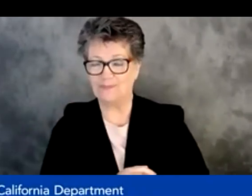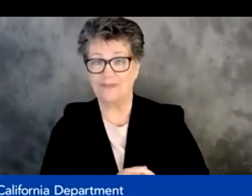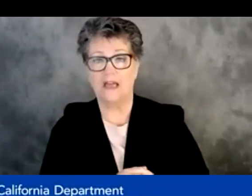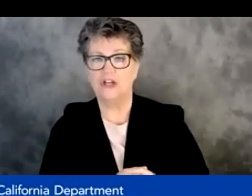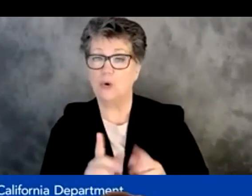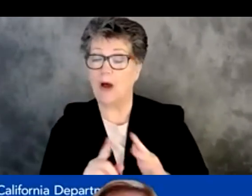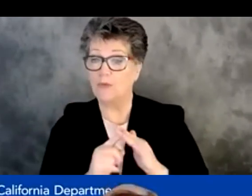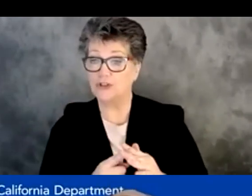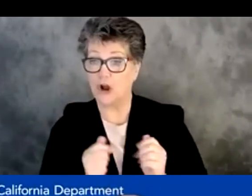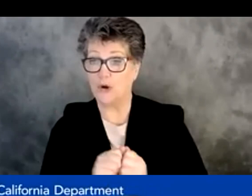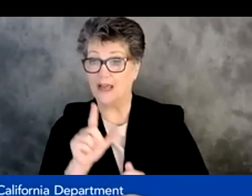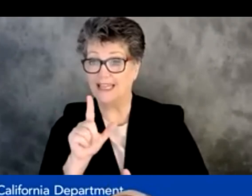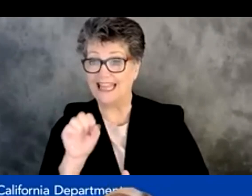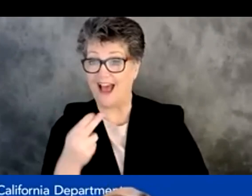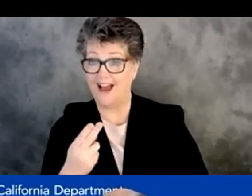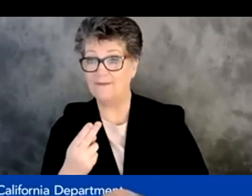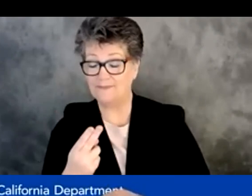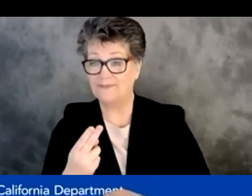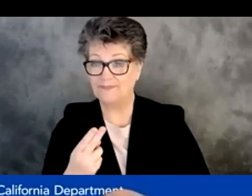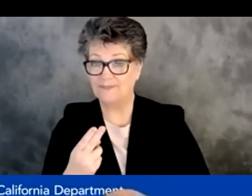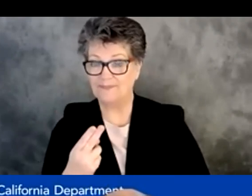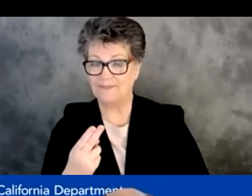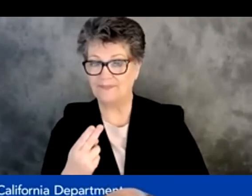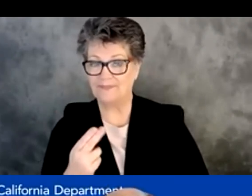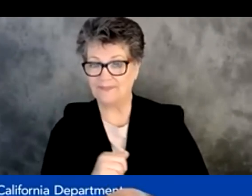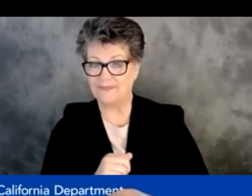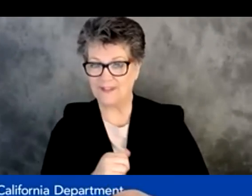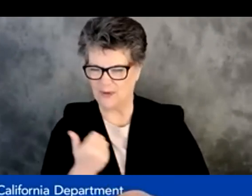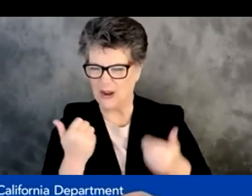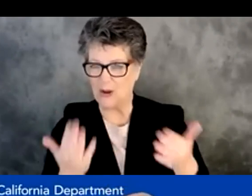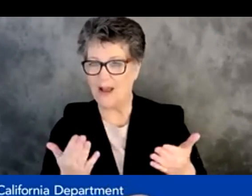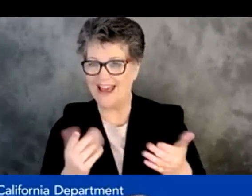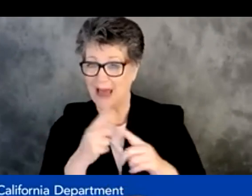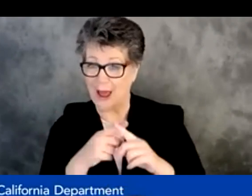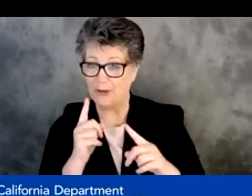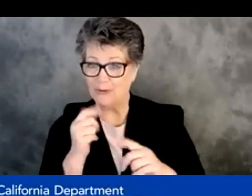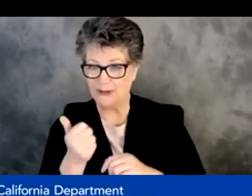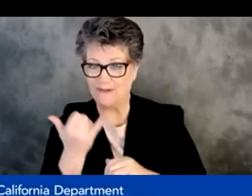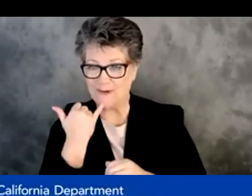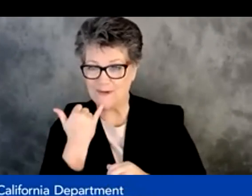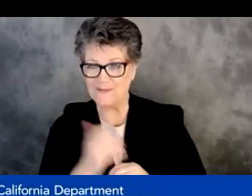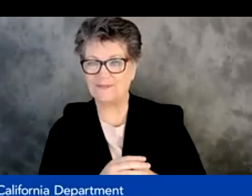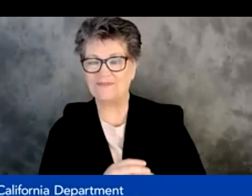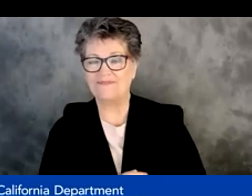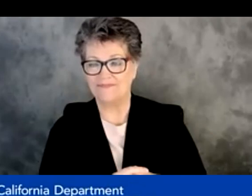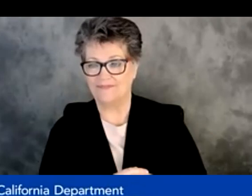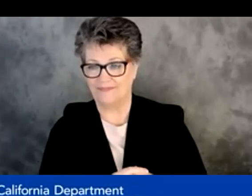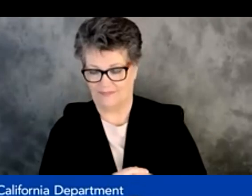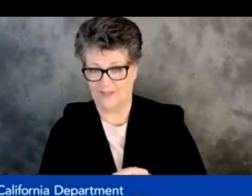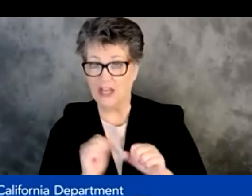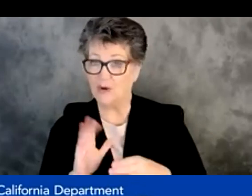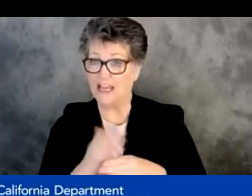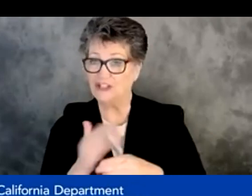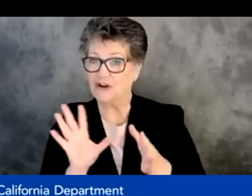start with Leah Eskenazi. We're going to go ahead and unmute your line, and you can share